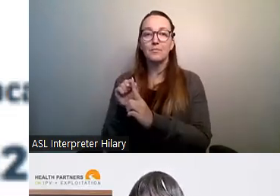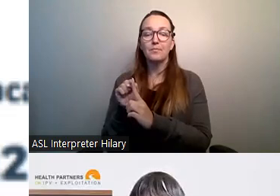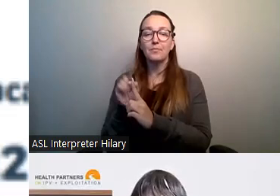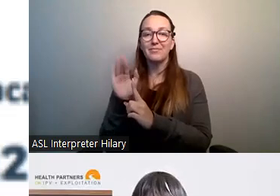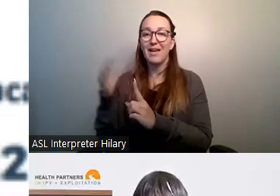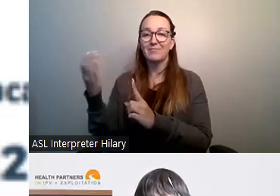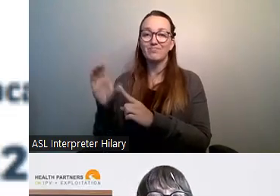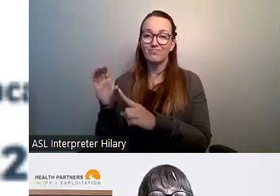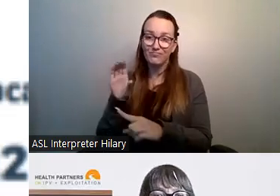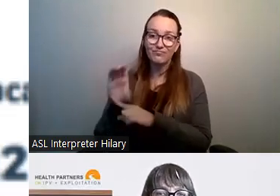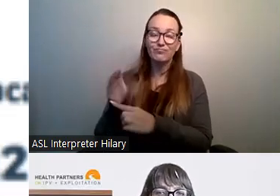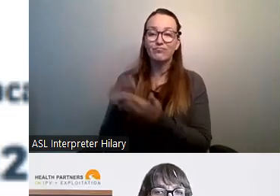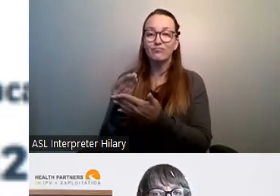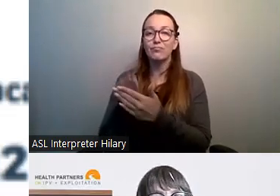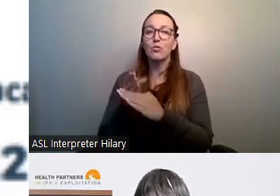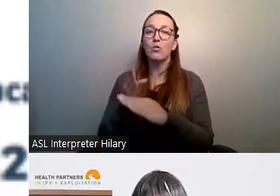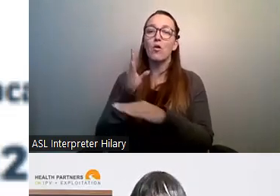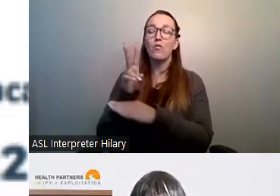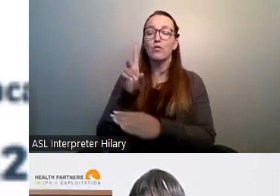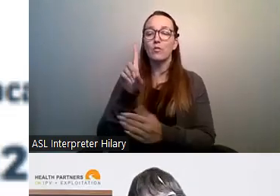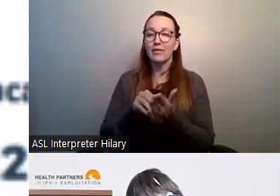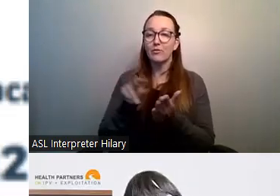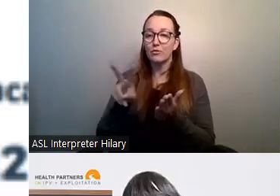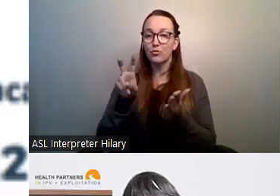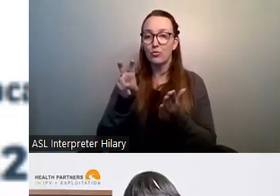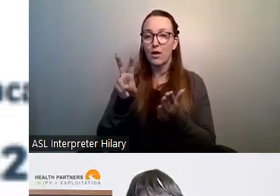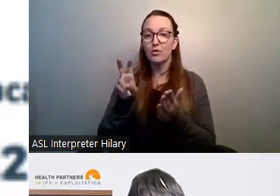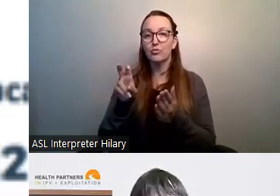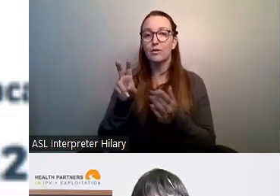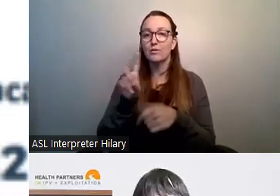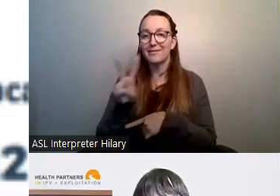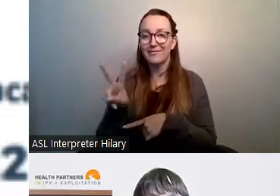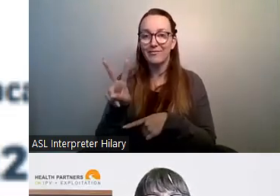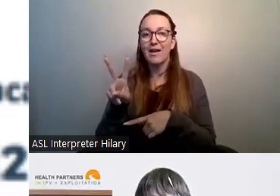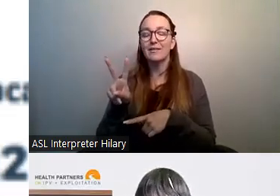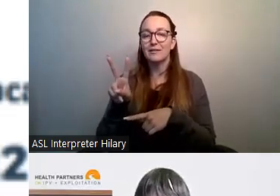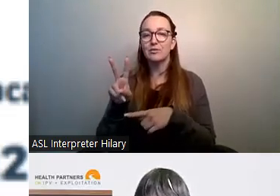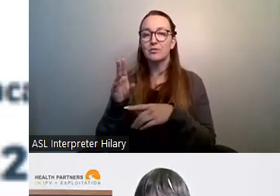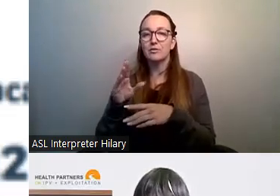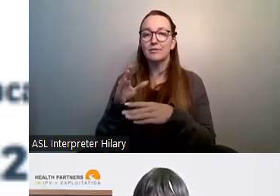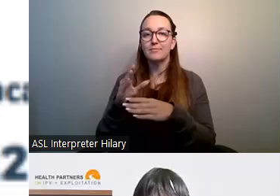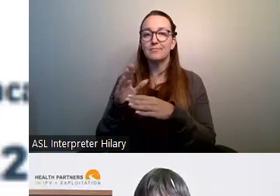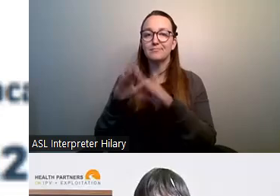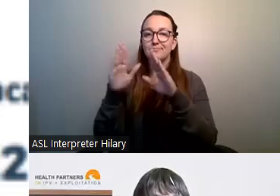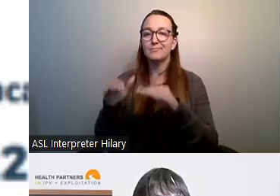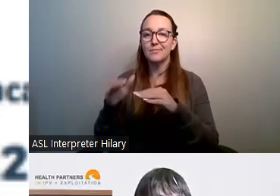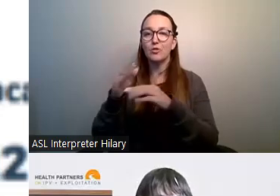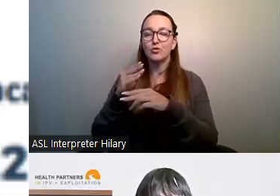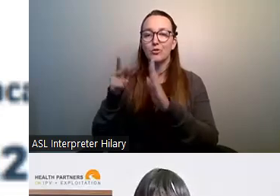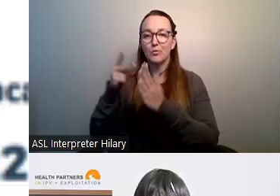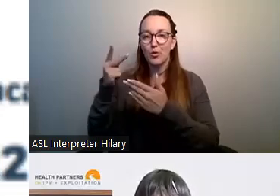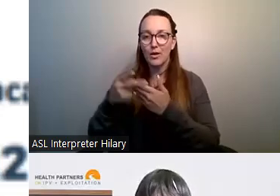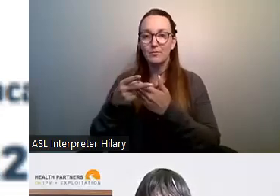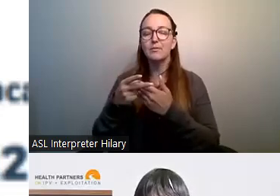over 1,200 domestic violence shelter programs and another 250 non-shelter programs, as well